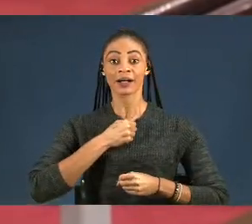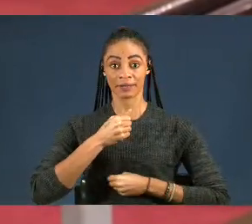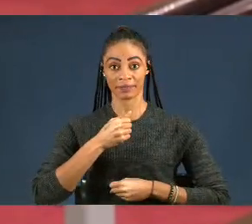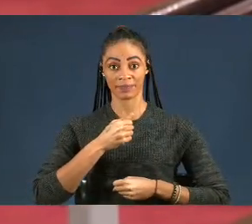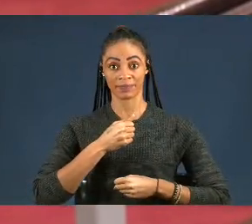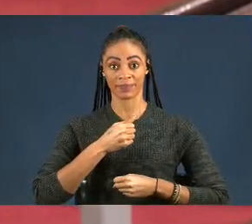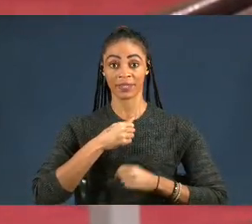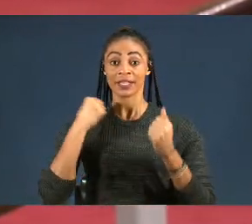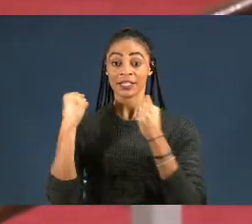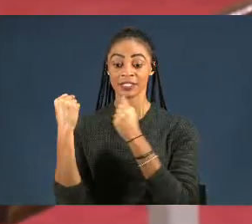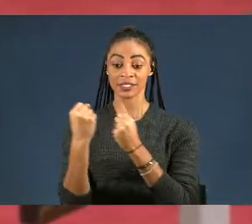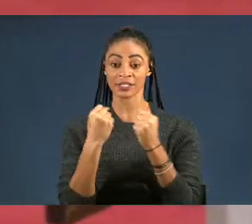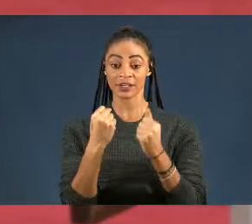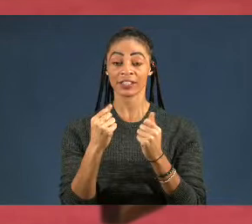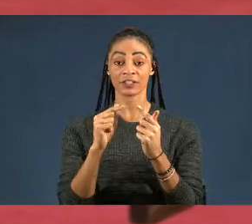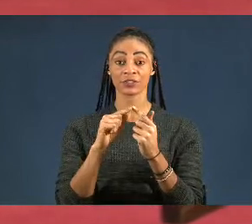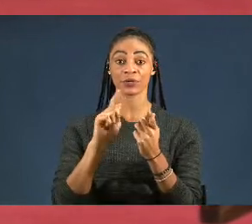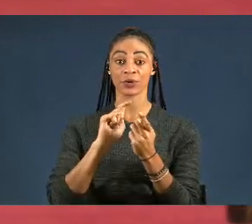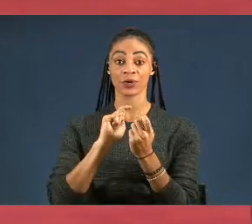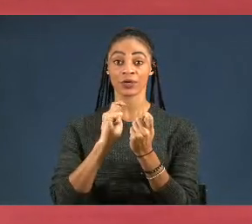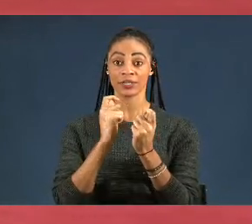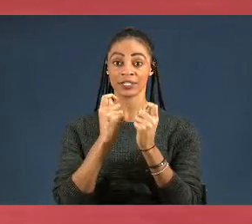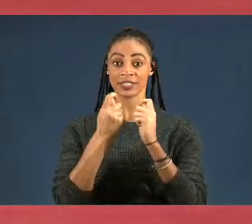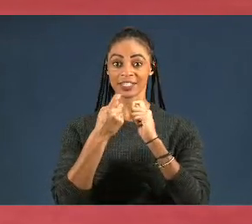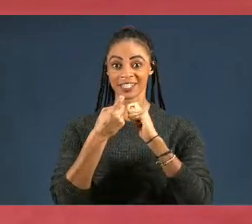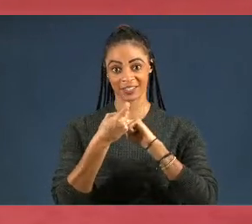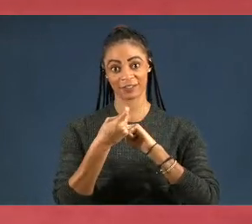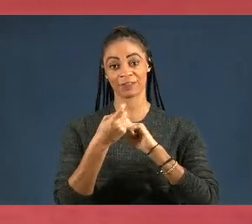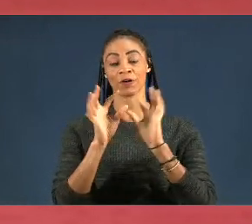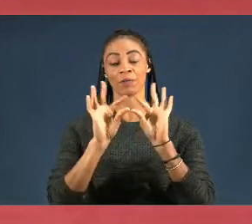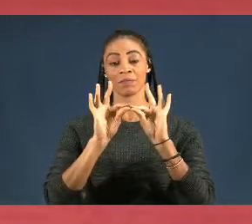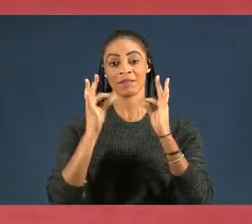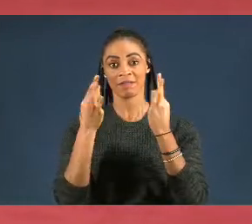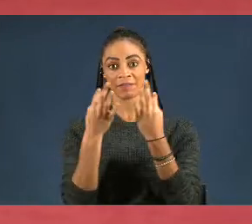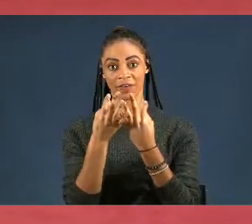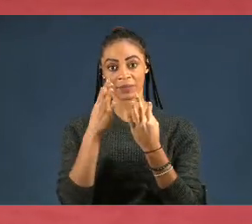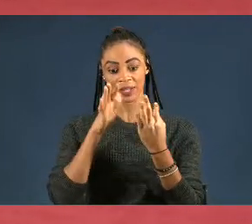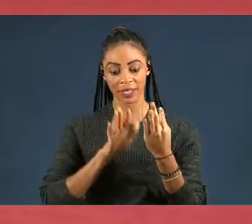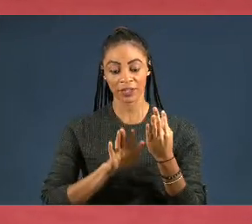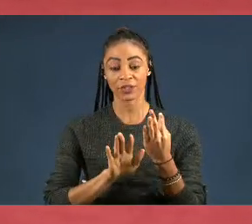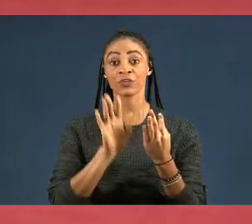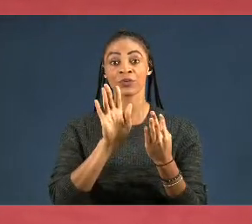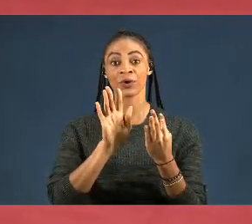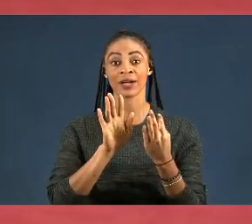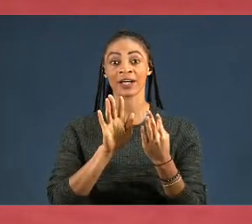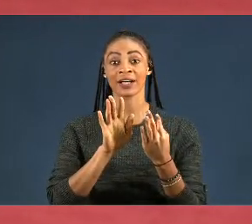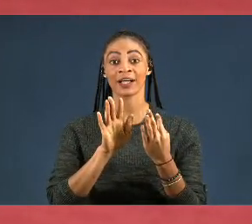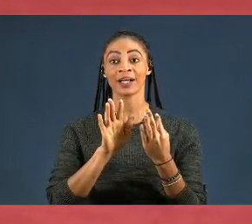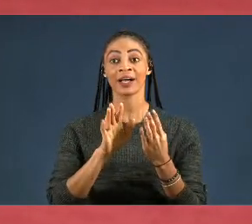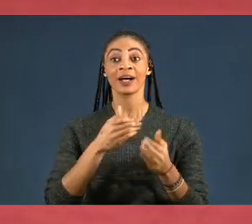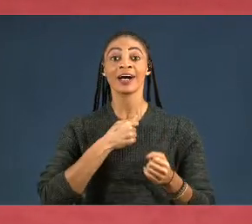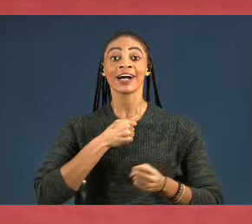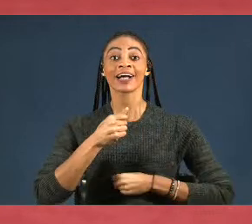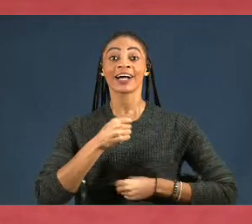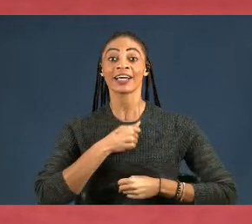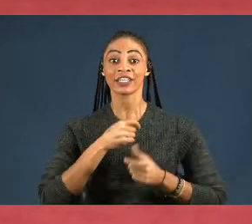your family. Courage to shift things in your home, in your life.